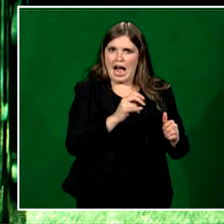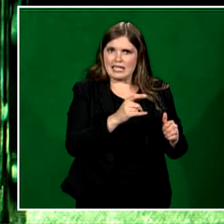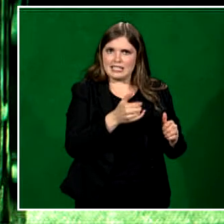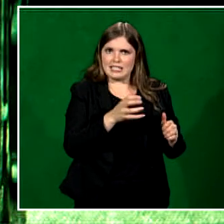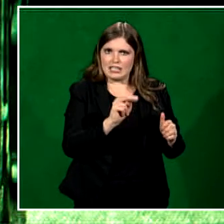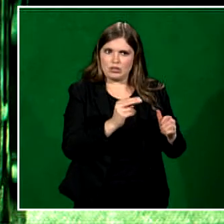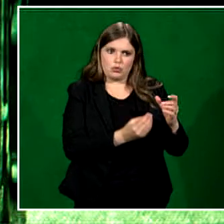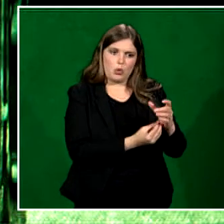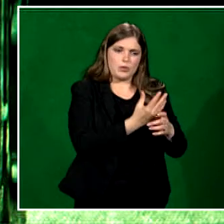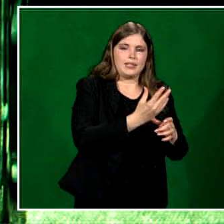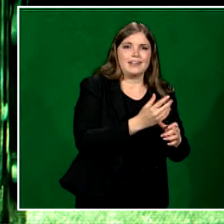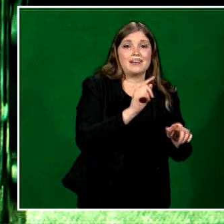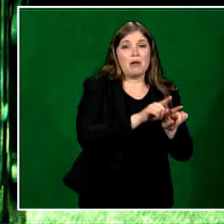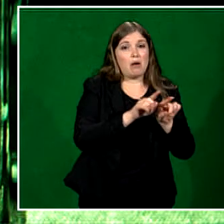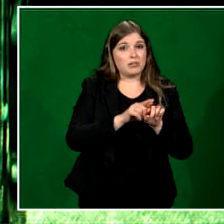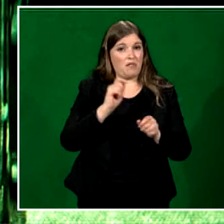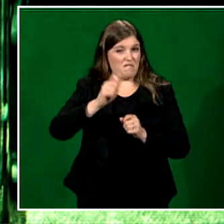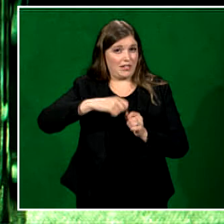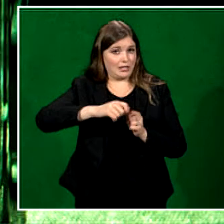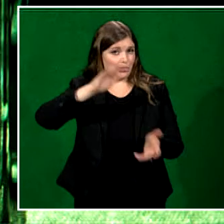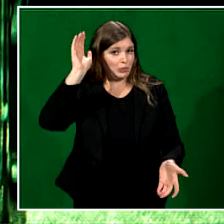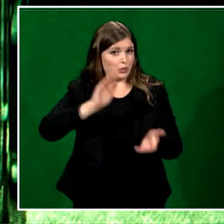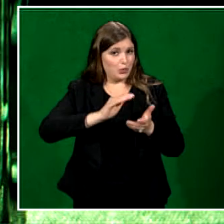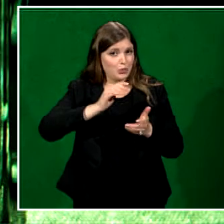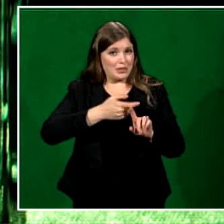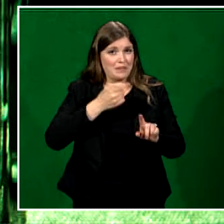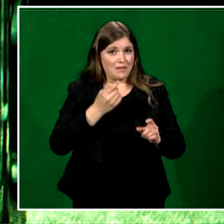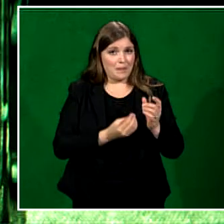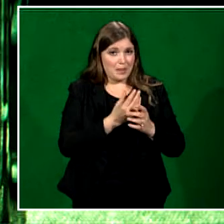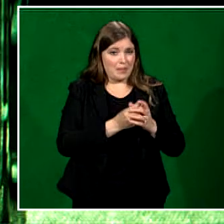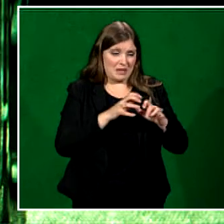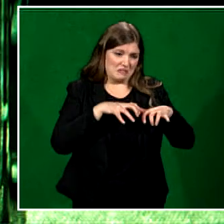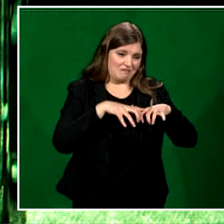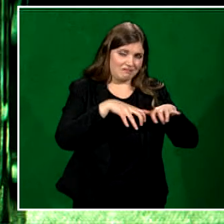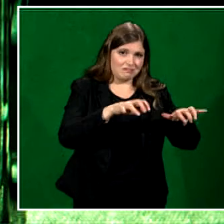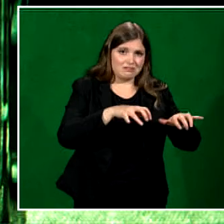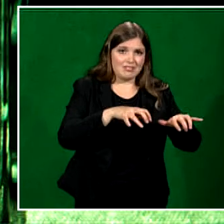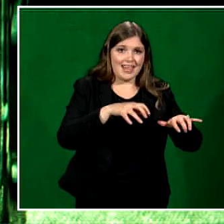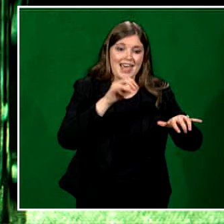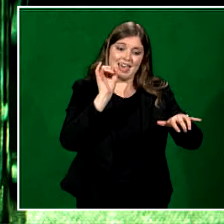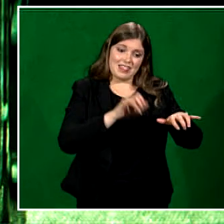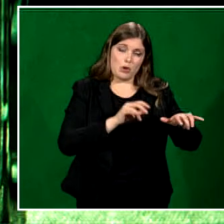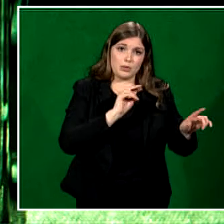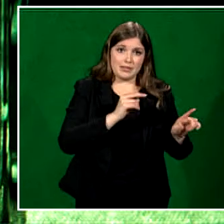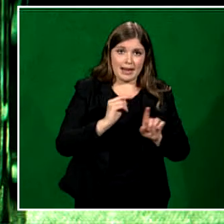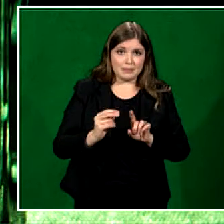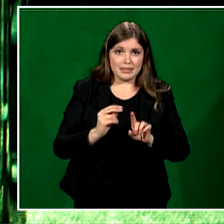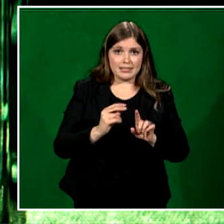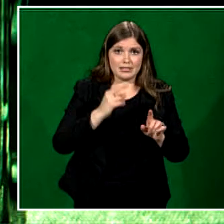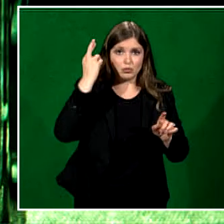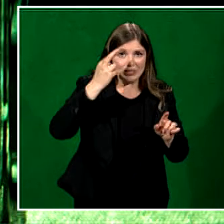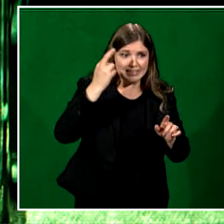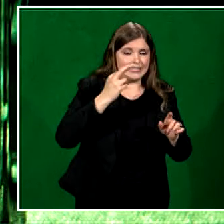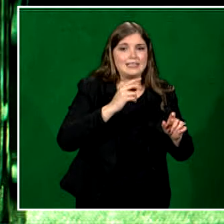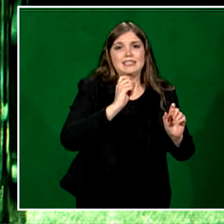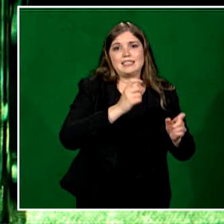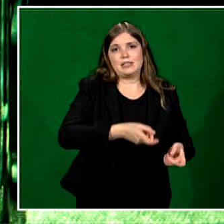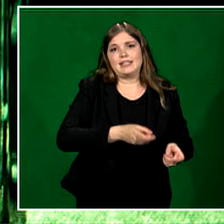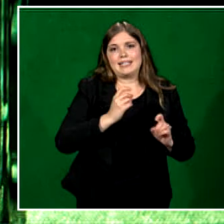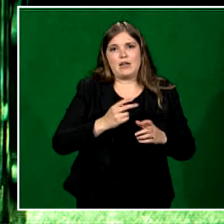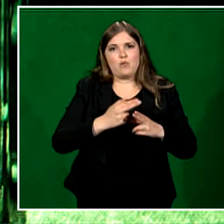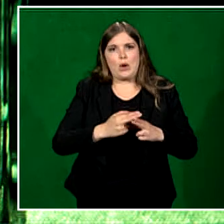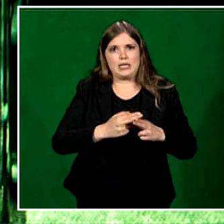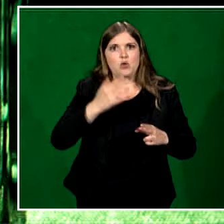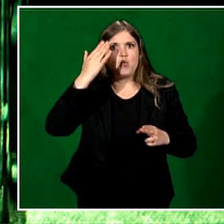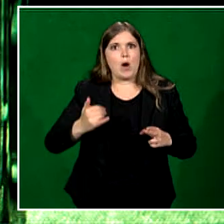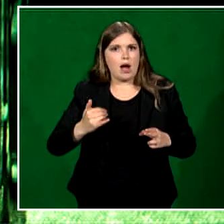in fishing that can be a cause of it. All of these aspects really give weight to the amount that you've thought of why